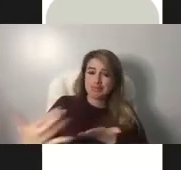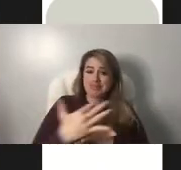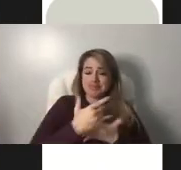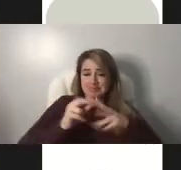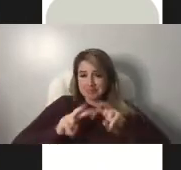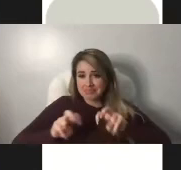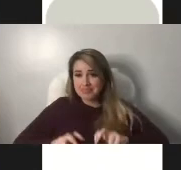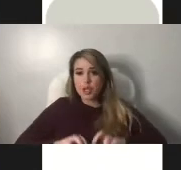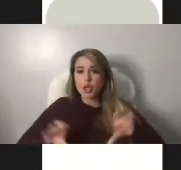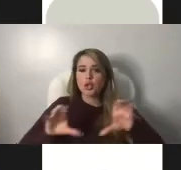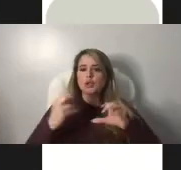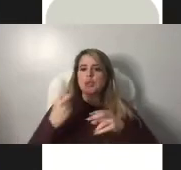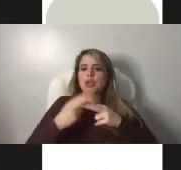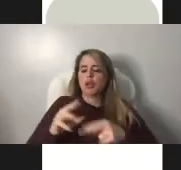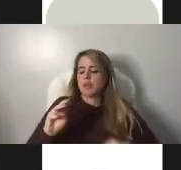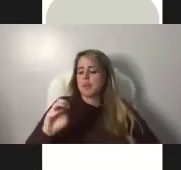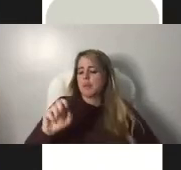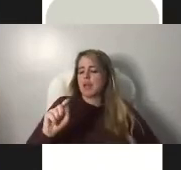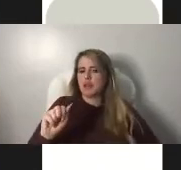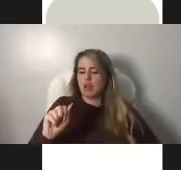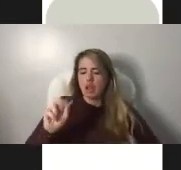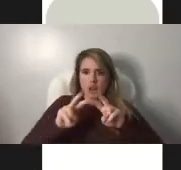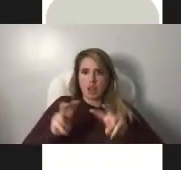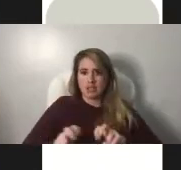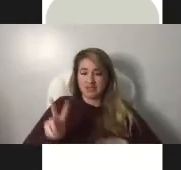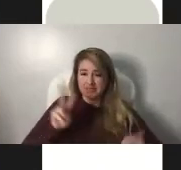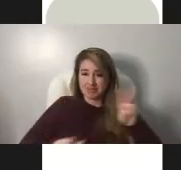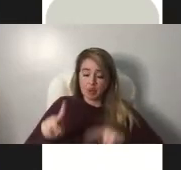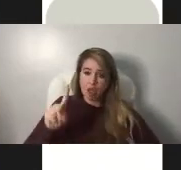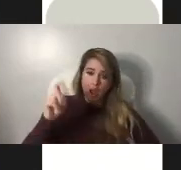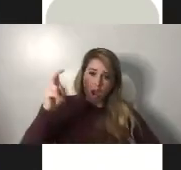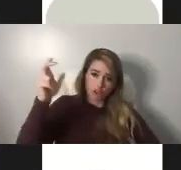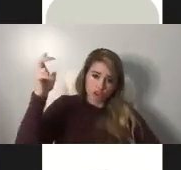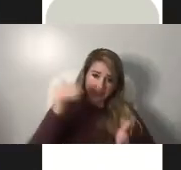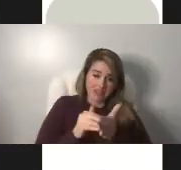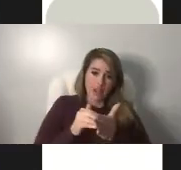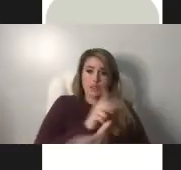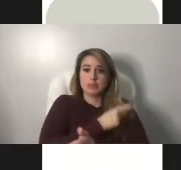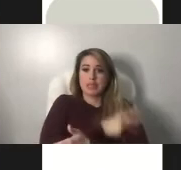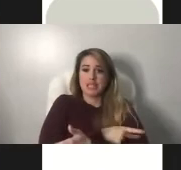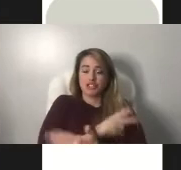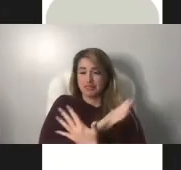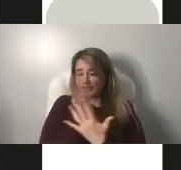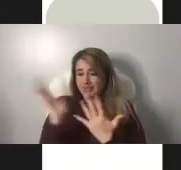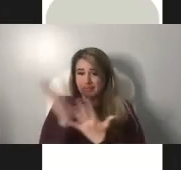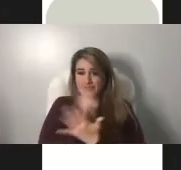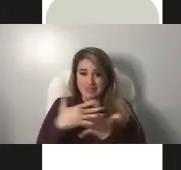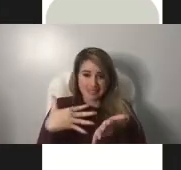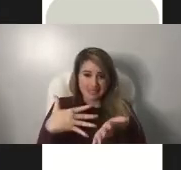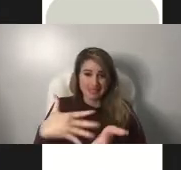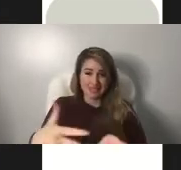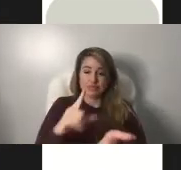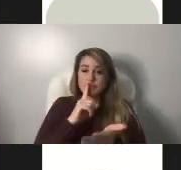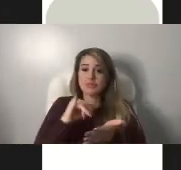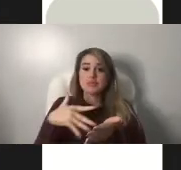a meta-analysis, where they've looked at hundreds or thousands of patients across different studies. And really, the studies